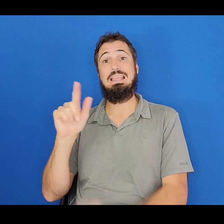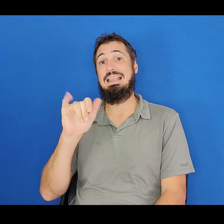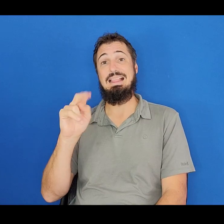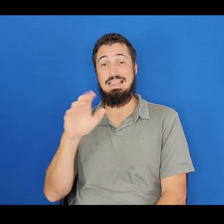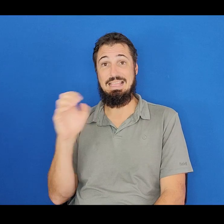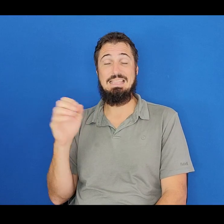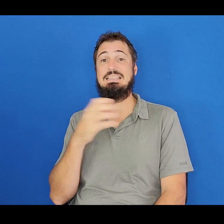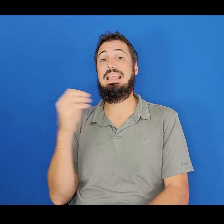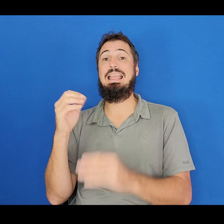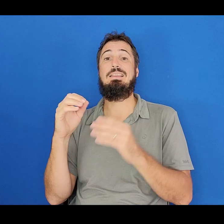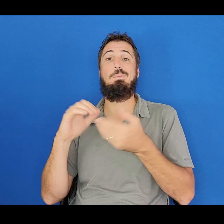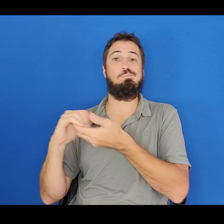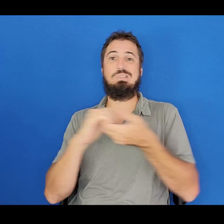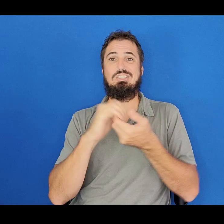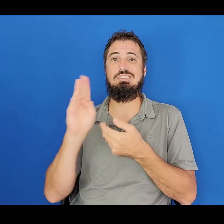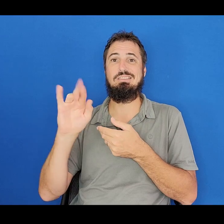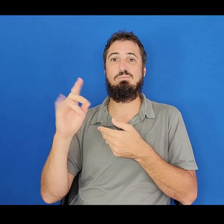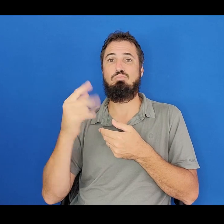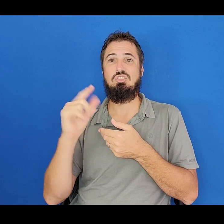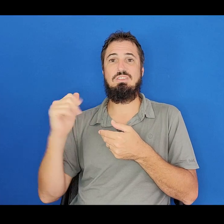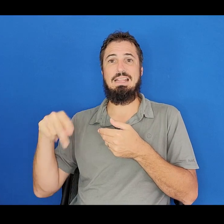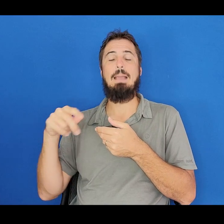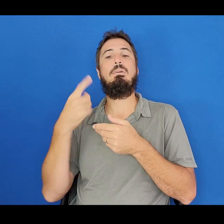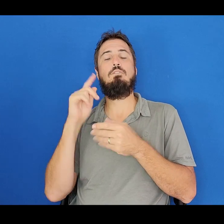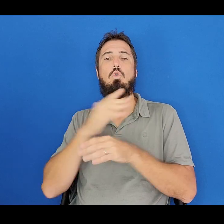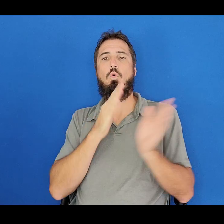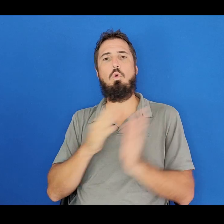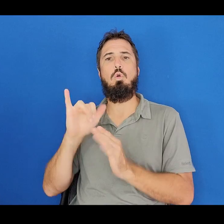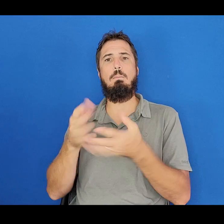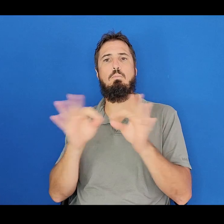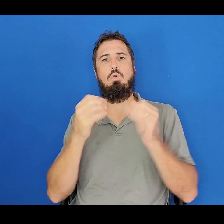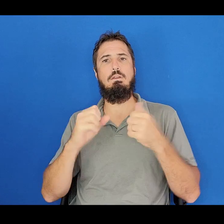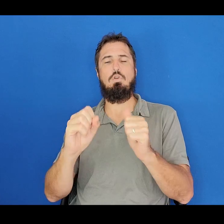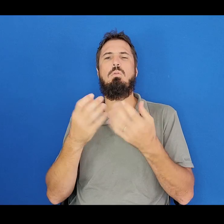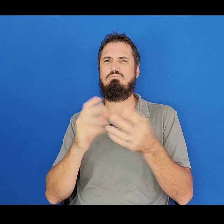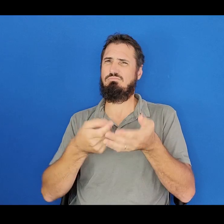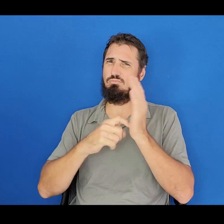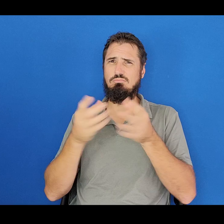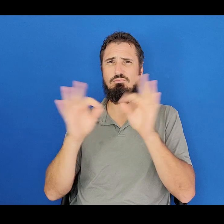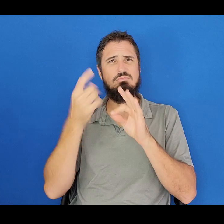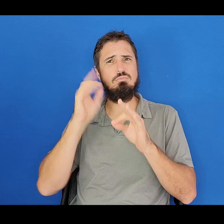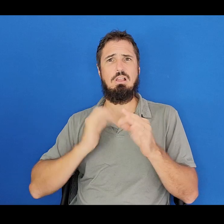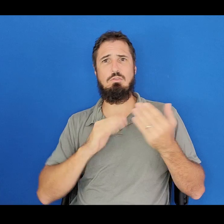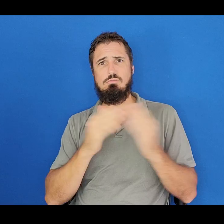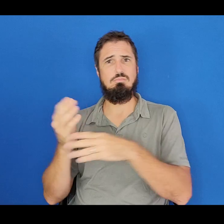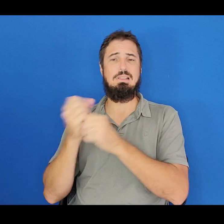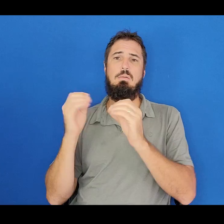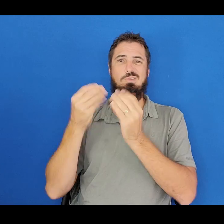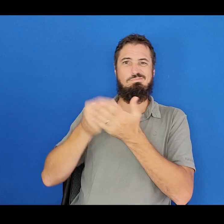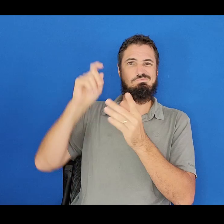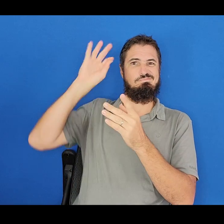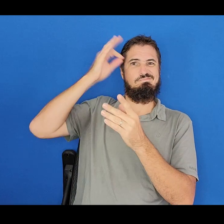and Bridging the Gap for organizing this important effort, which is required for our community to receive more federal